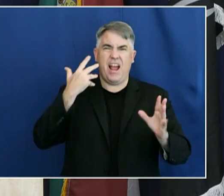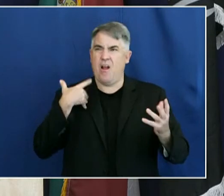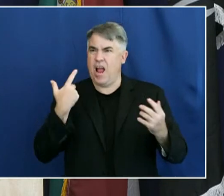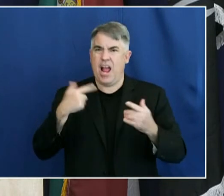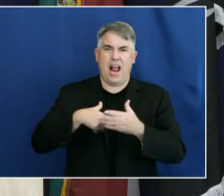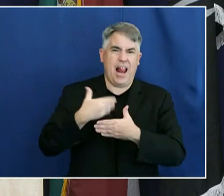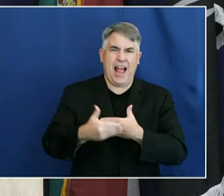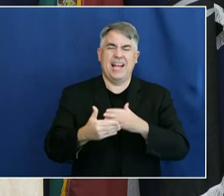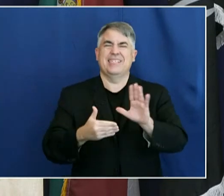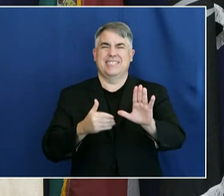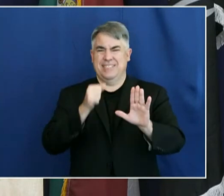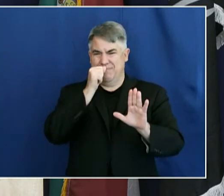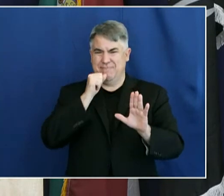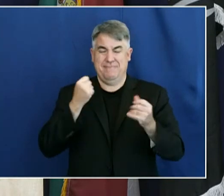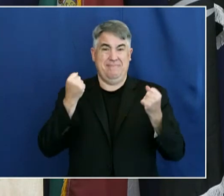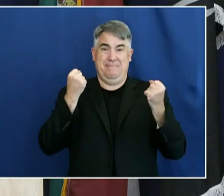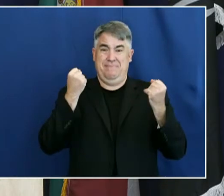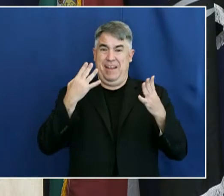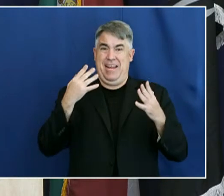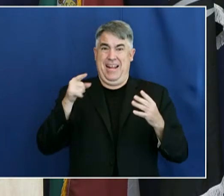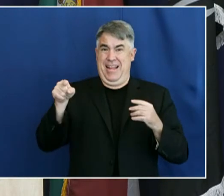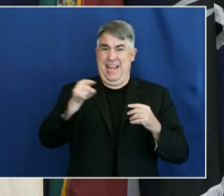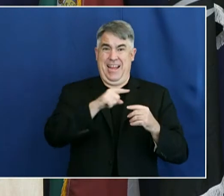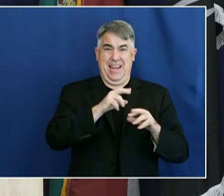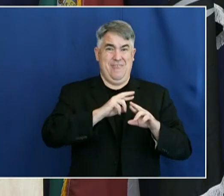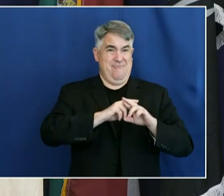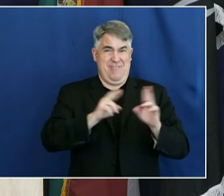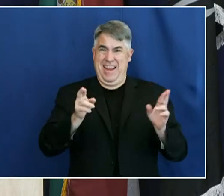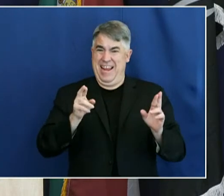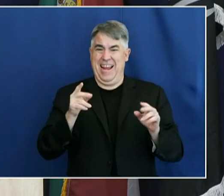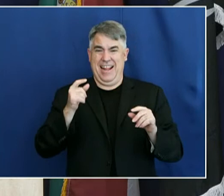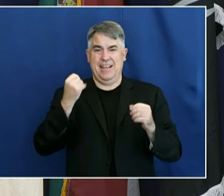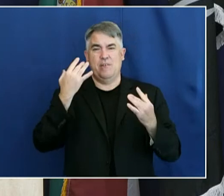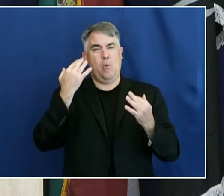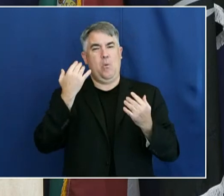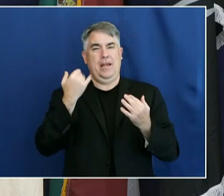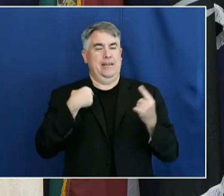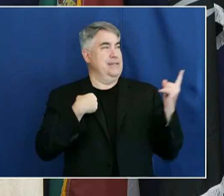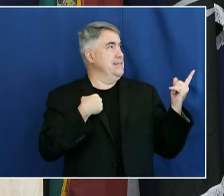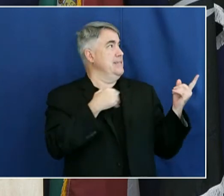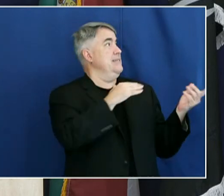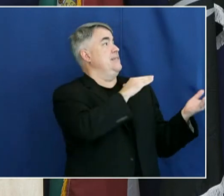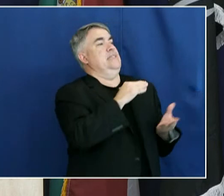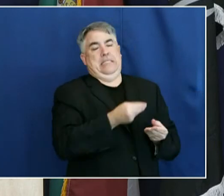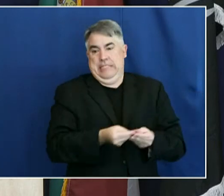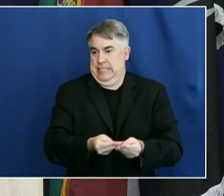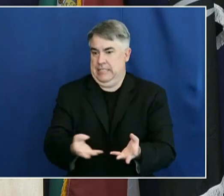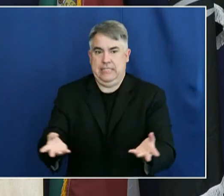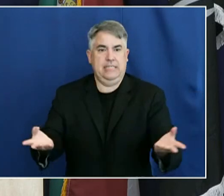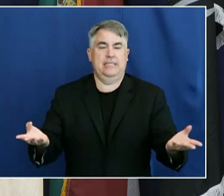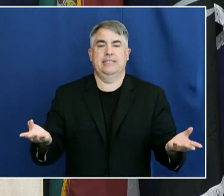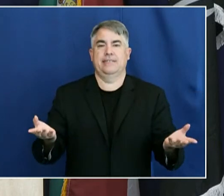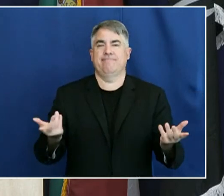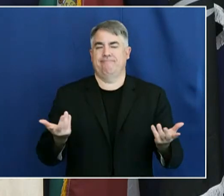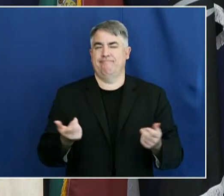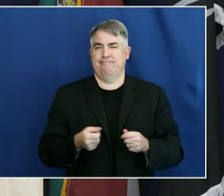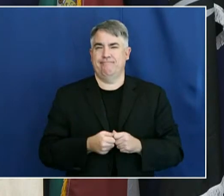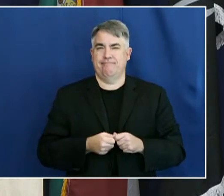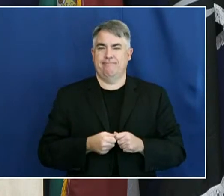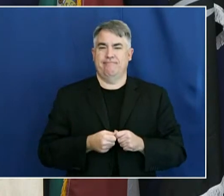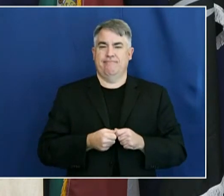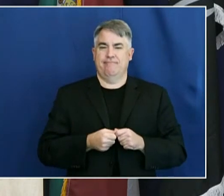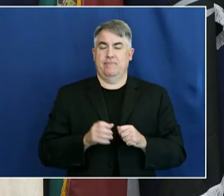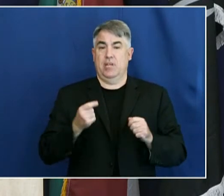vaccine, and we will not have enough to meet the need. But we are encouraged. Again, next week's allocation 10% higher than this